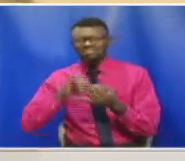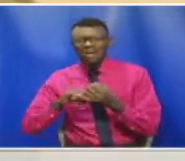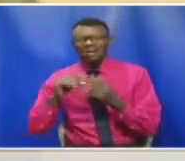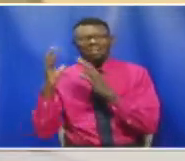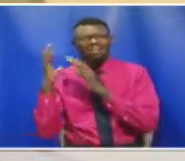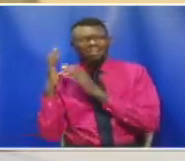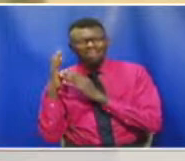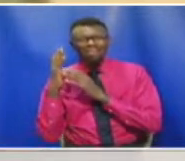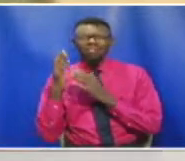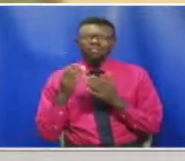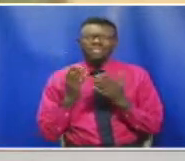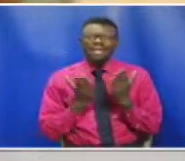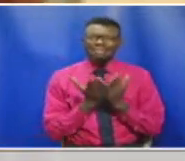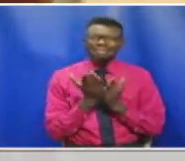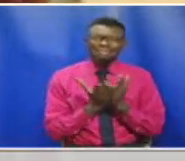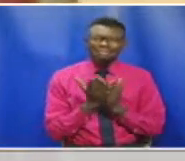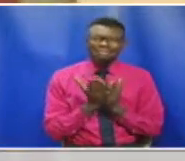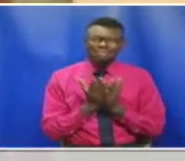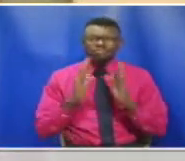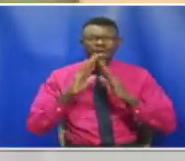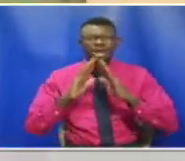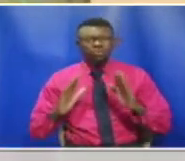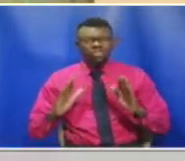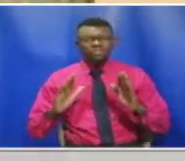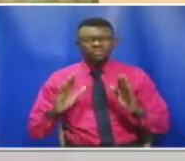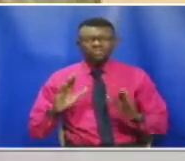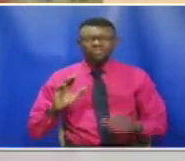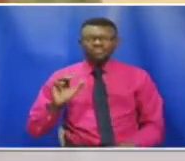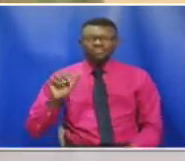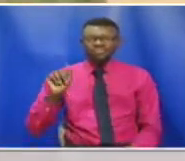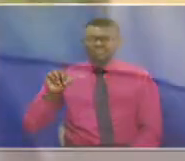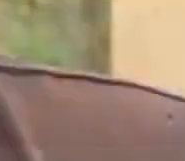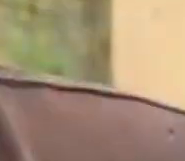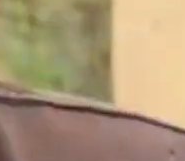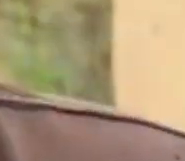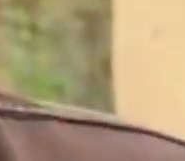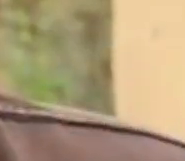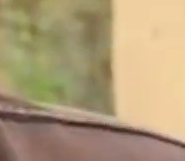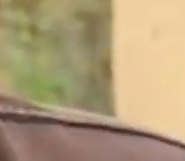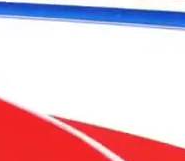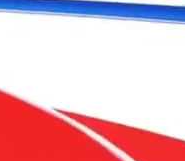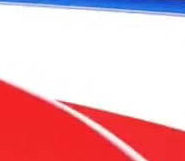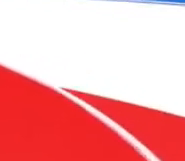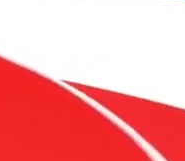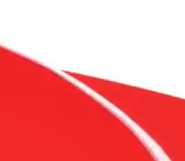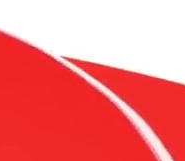and also restore her shape. Alan Ochanda, KTN News.